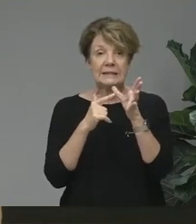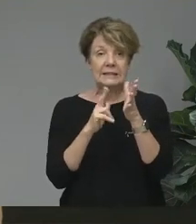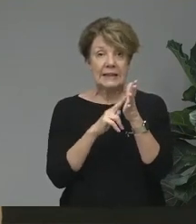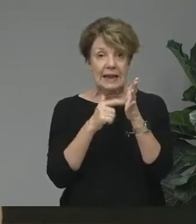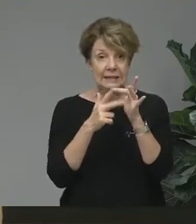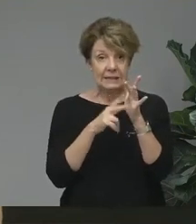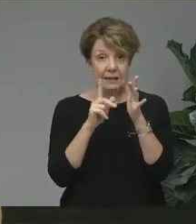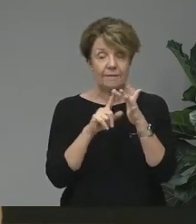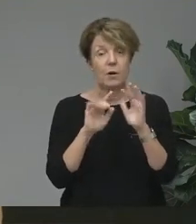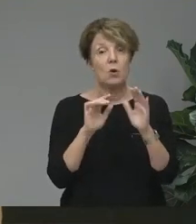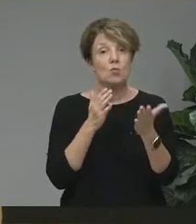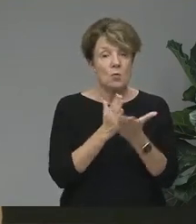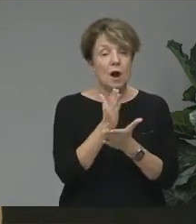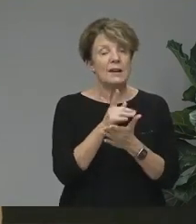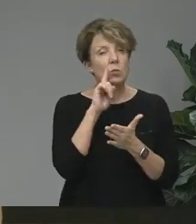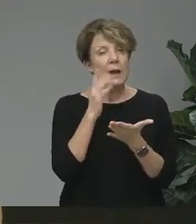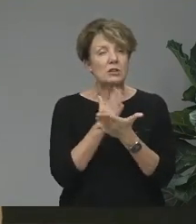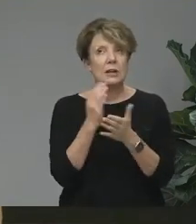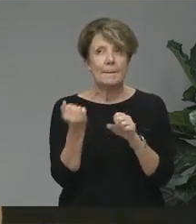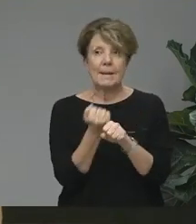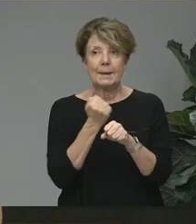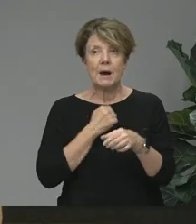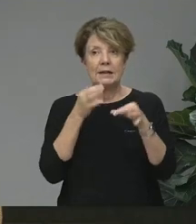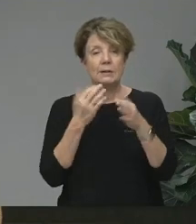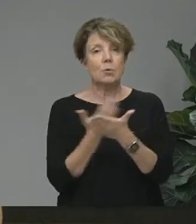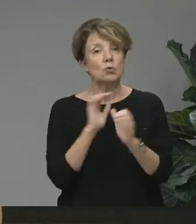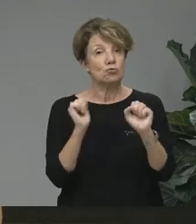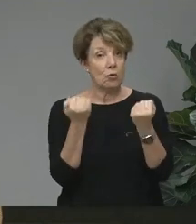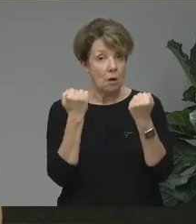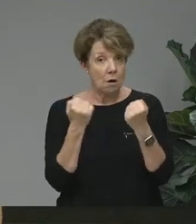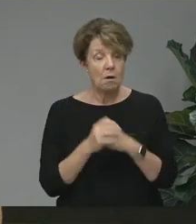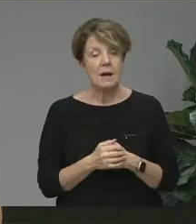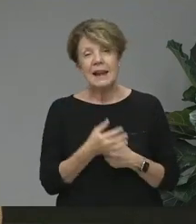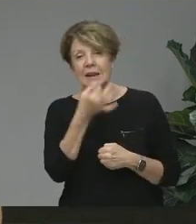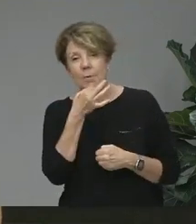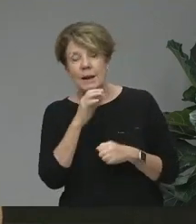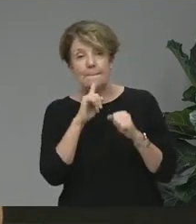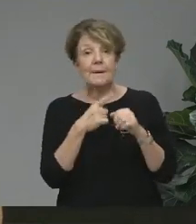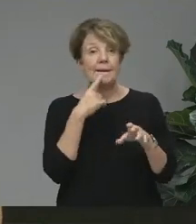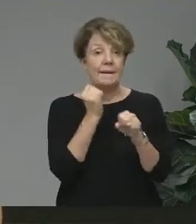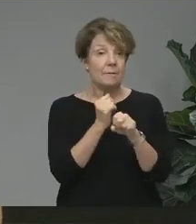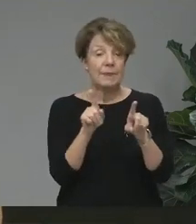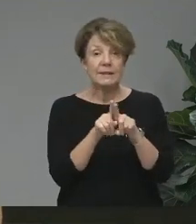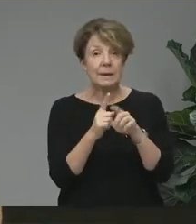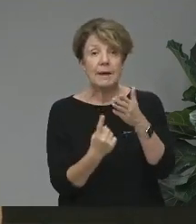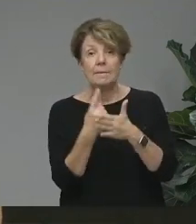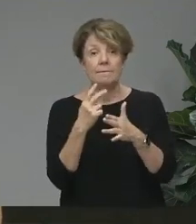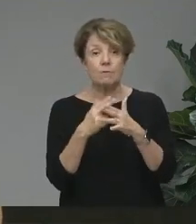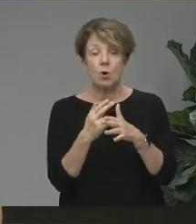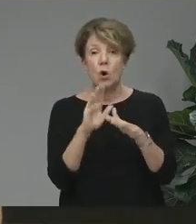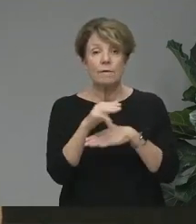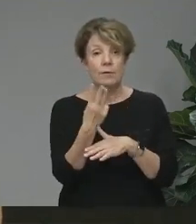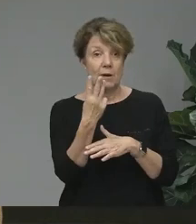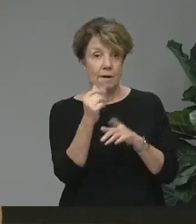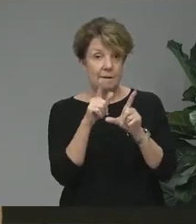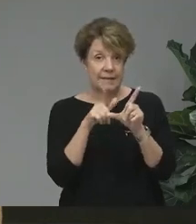strengthen my arm a little. But a government could, as it did for over